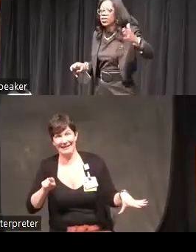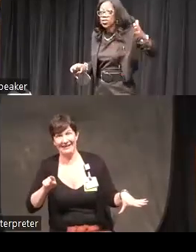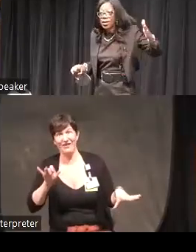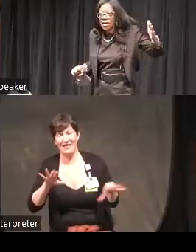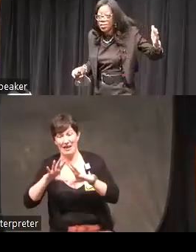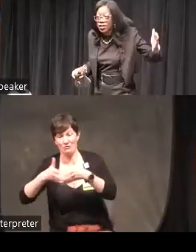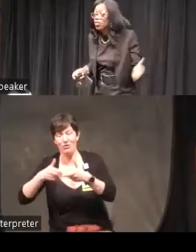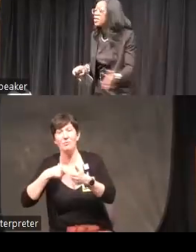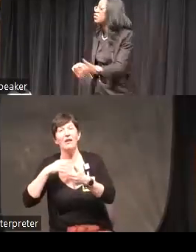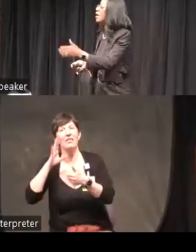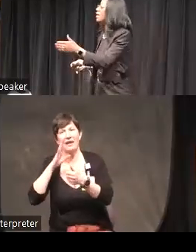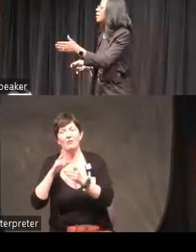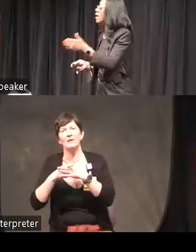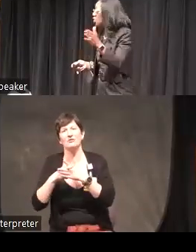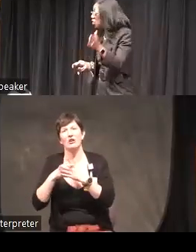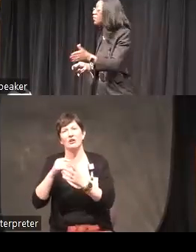get started on the juvie